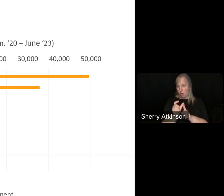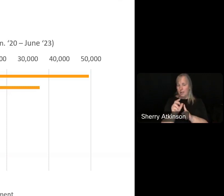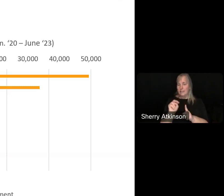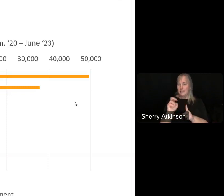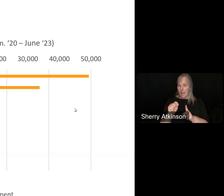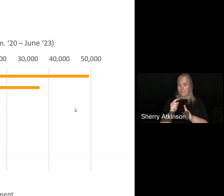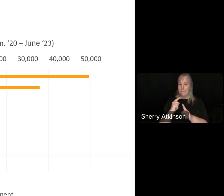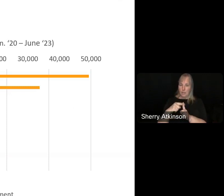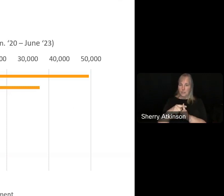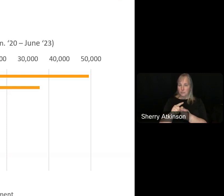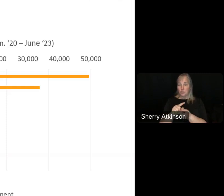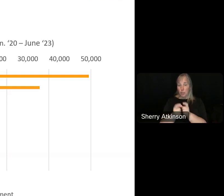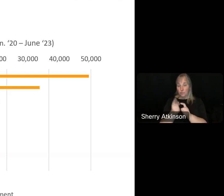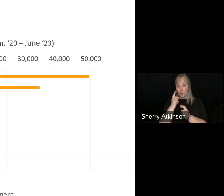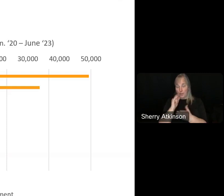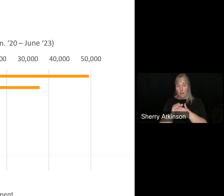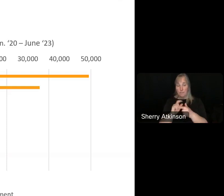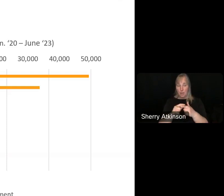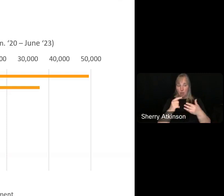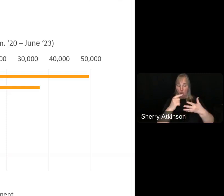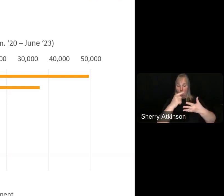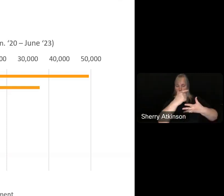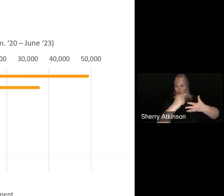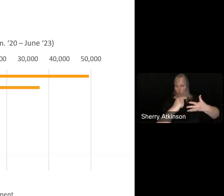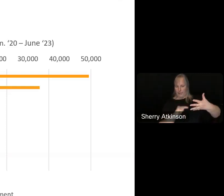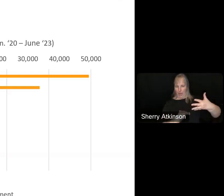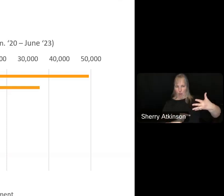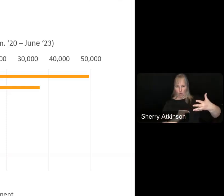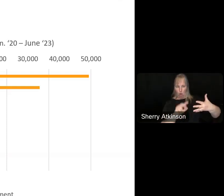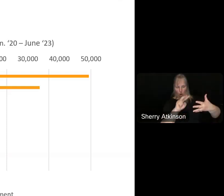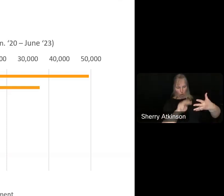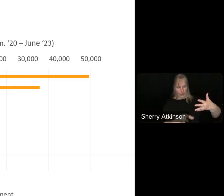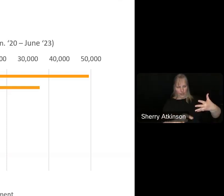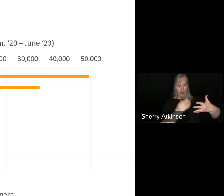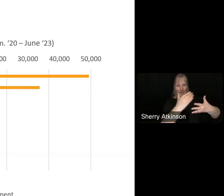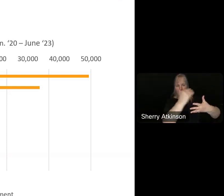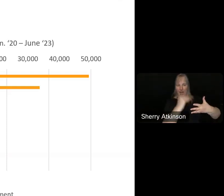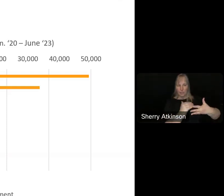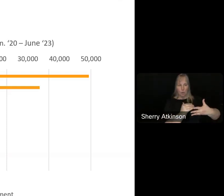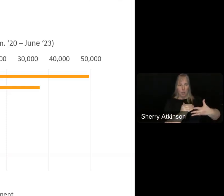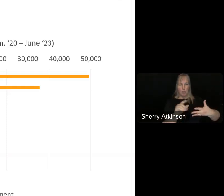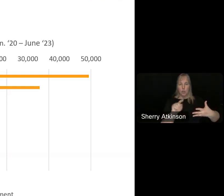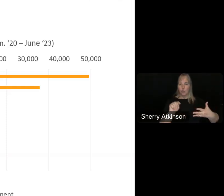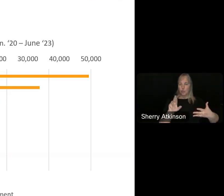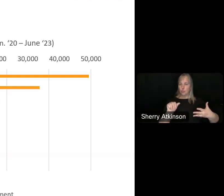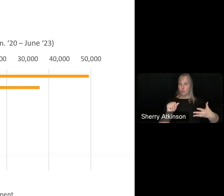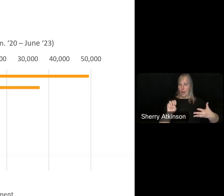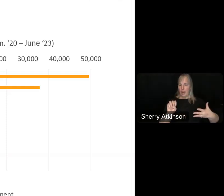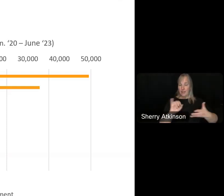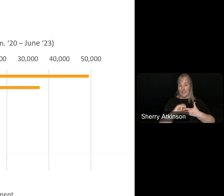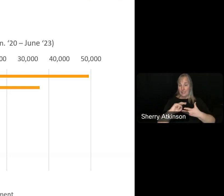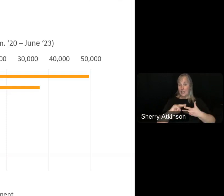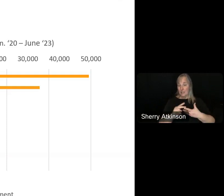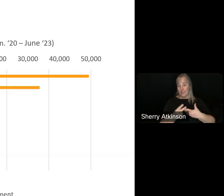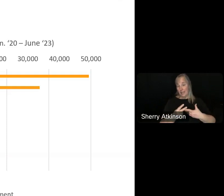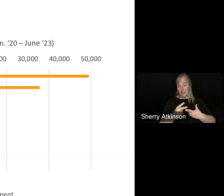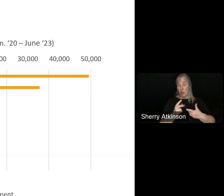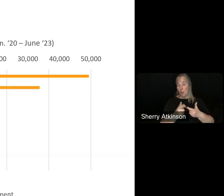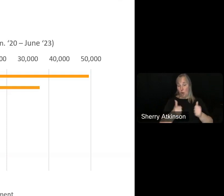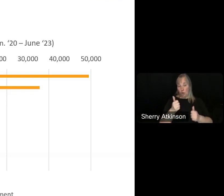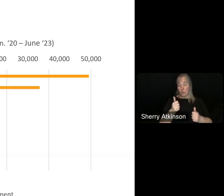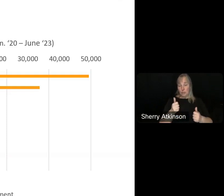down, looking at the industries, the next one, for instance, trade. I mean, that's our second largest industry, trade and